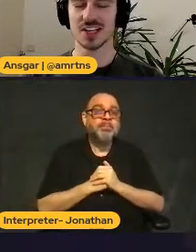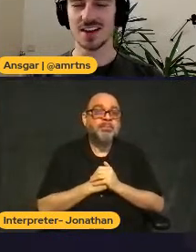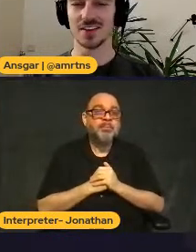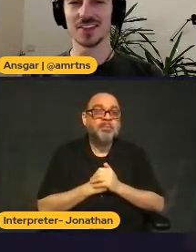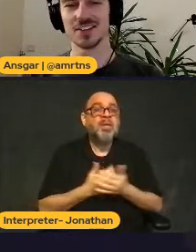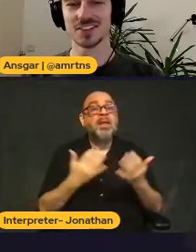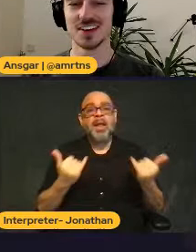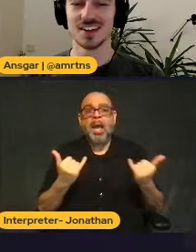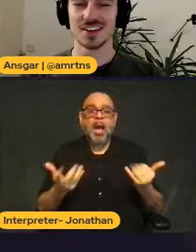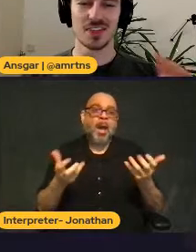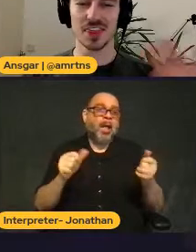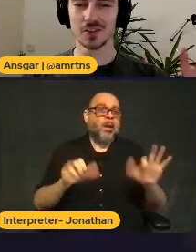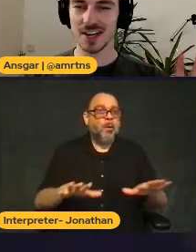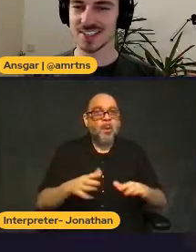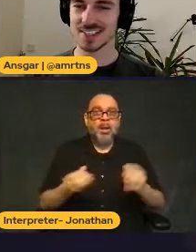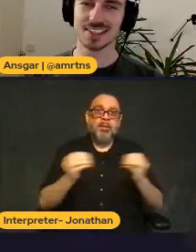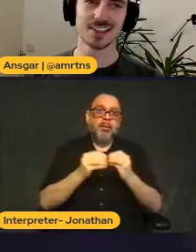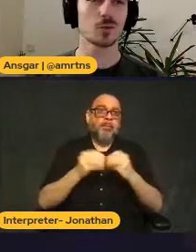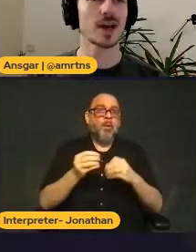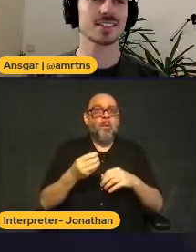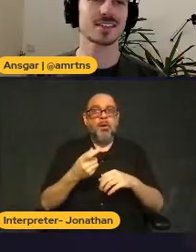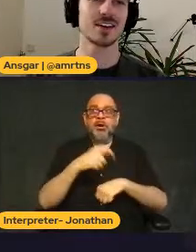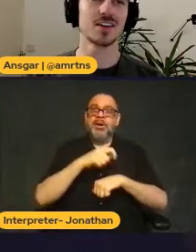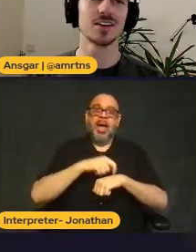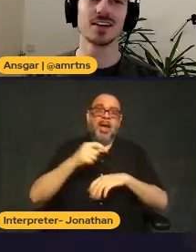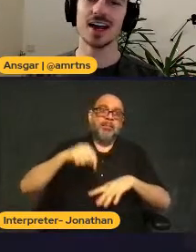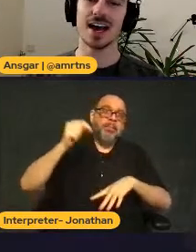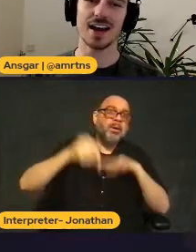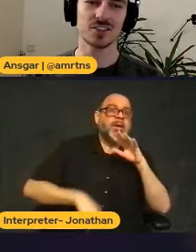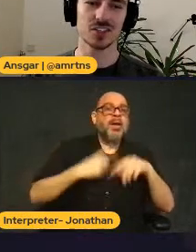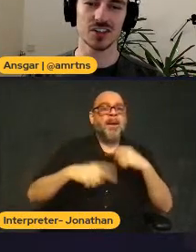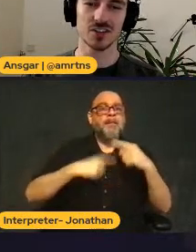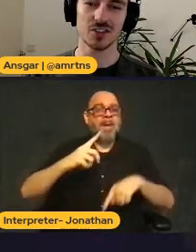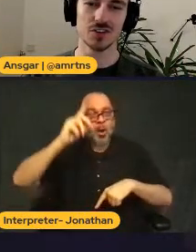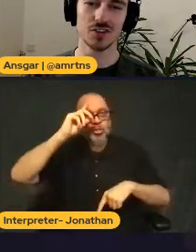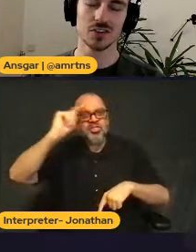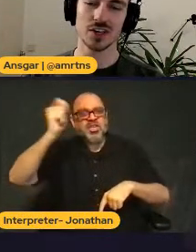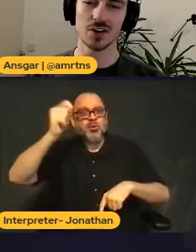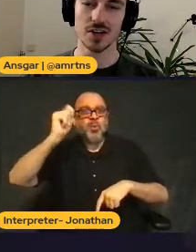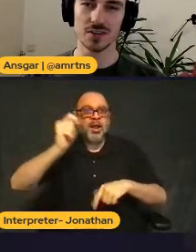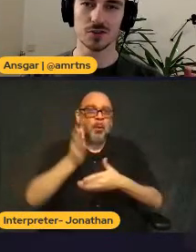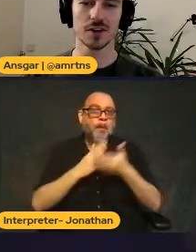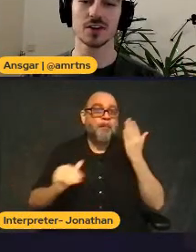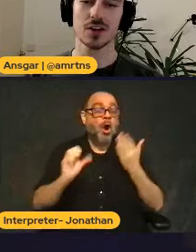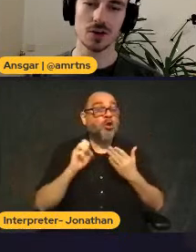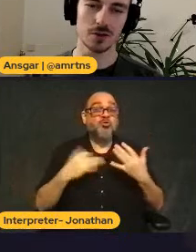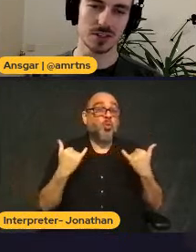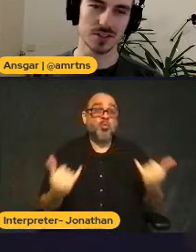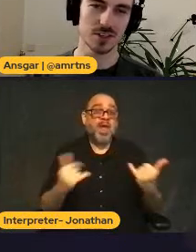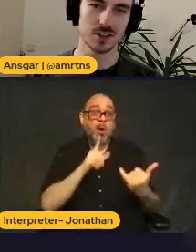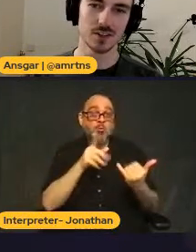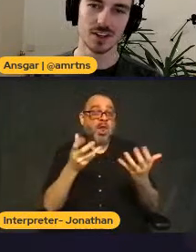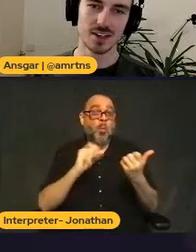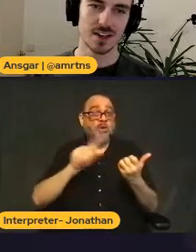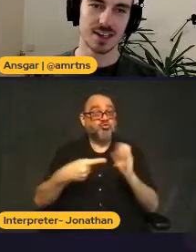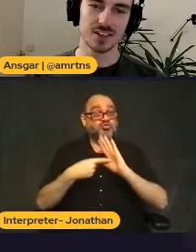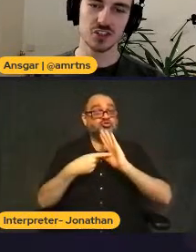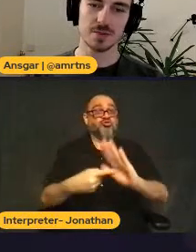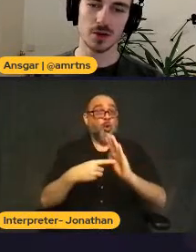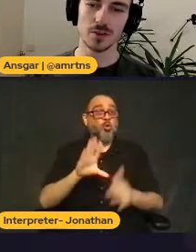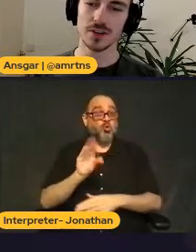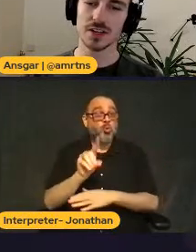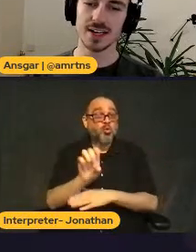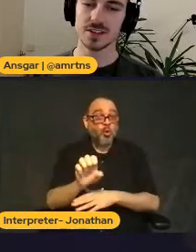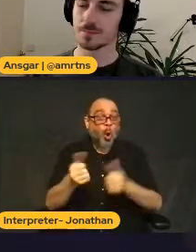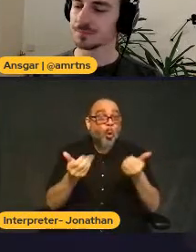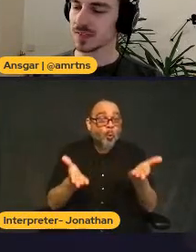any more time on those theoretical ways, so I'm just going to go into the code. So let's